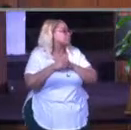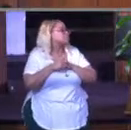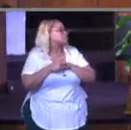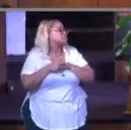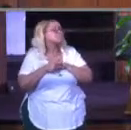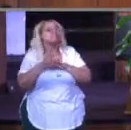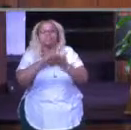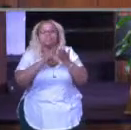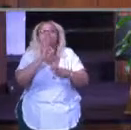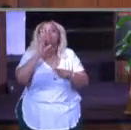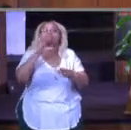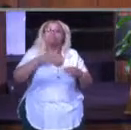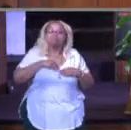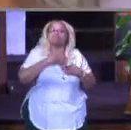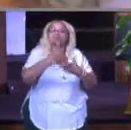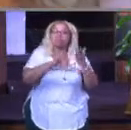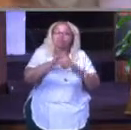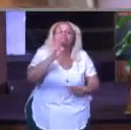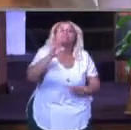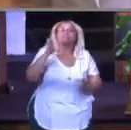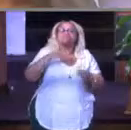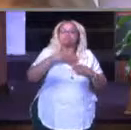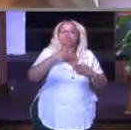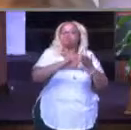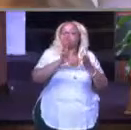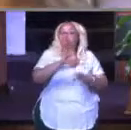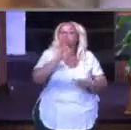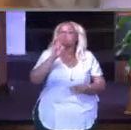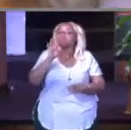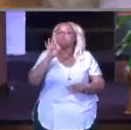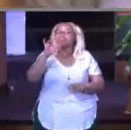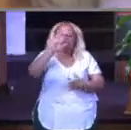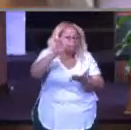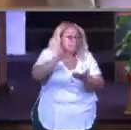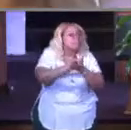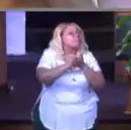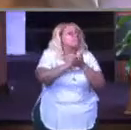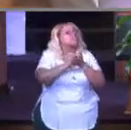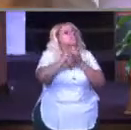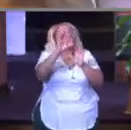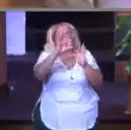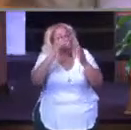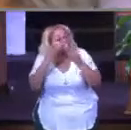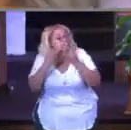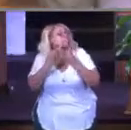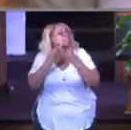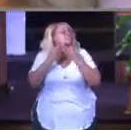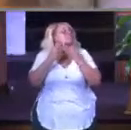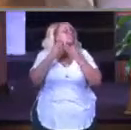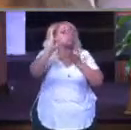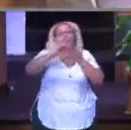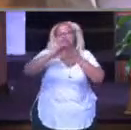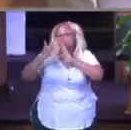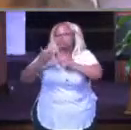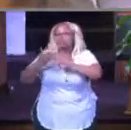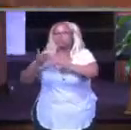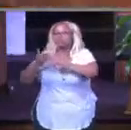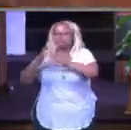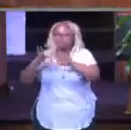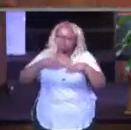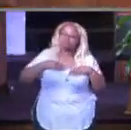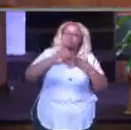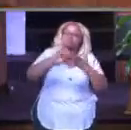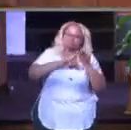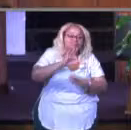Oh yeah, Holy Ghost, receive the Holy Ghost. Receive the Holy Ghost in your marriage, in your family, in your community.